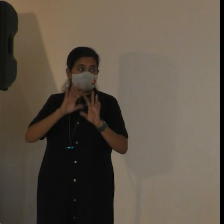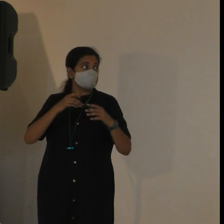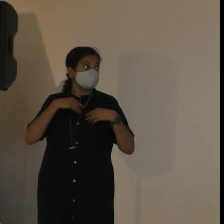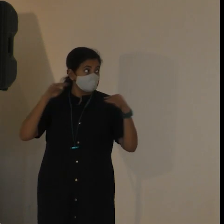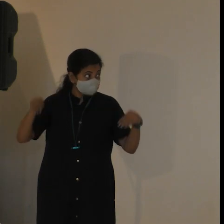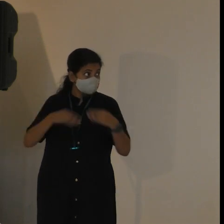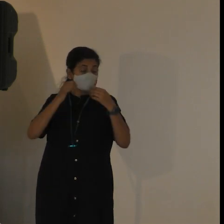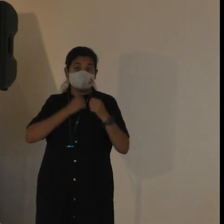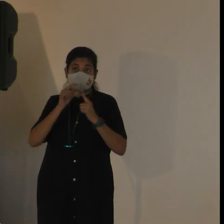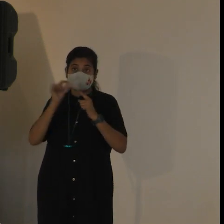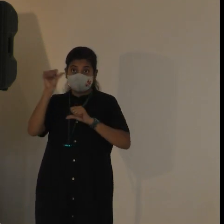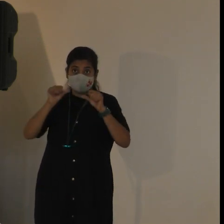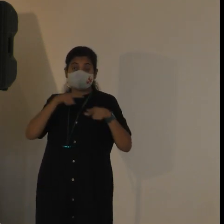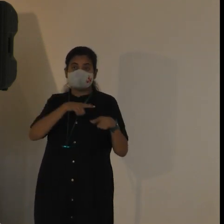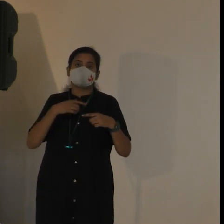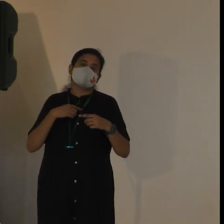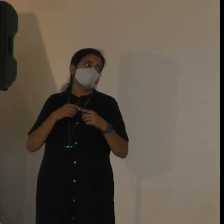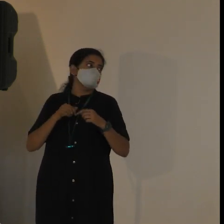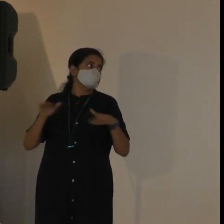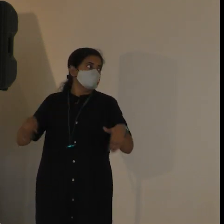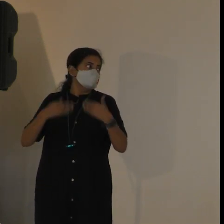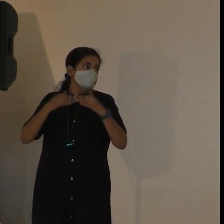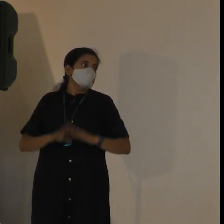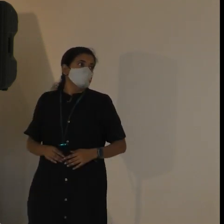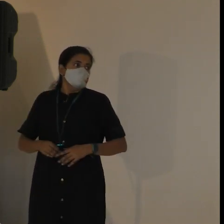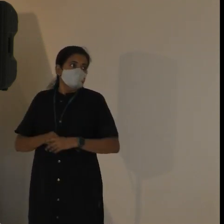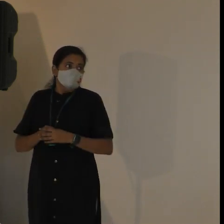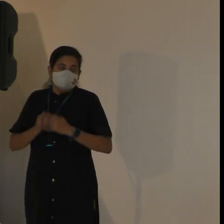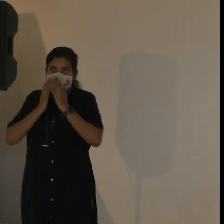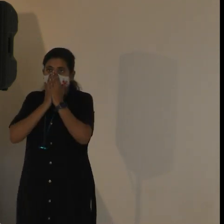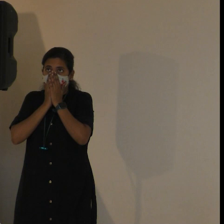introduction to the project, and I think we'll jump into the rest of the thing.